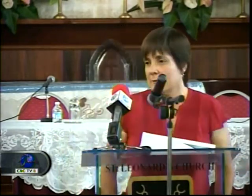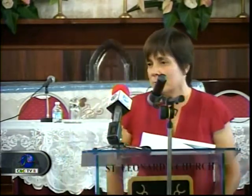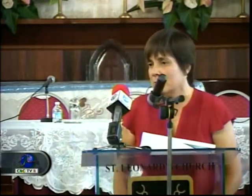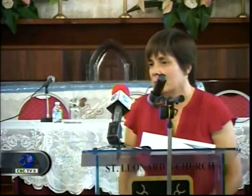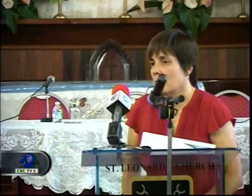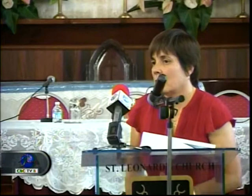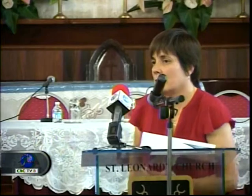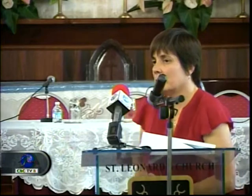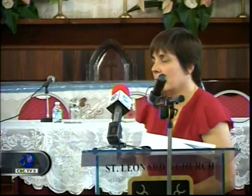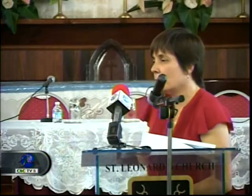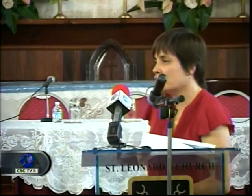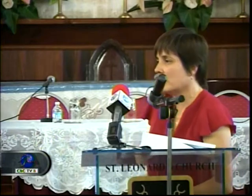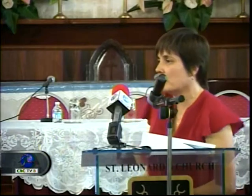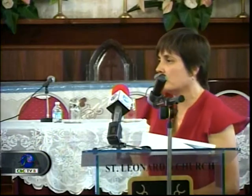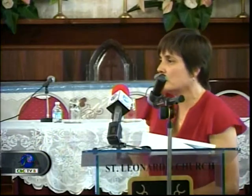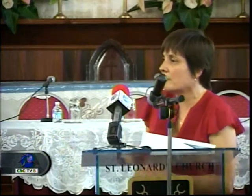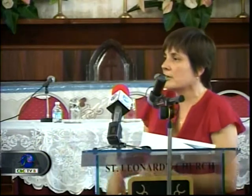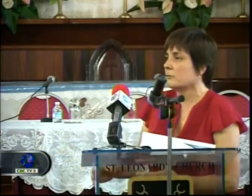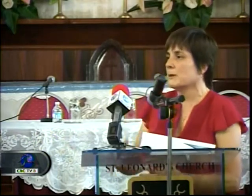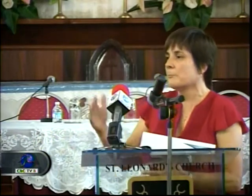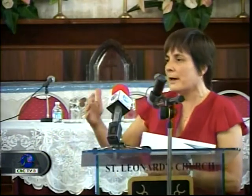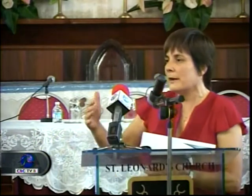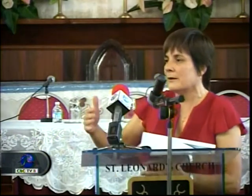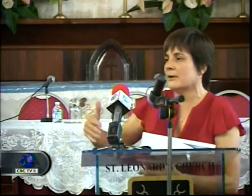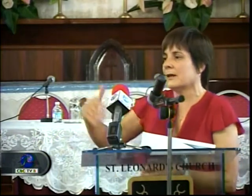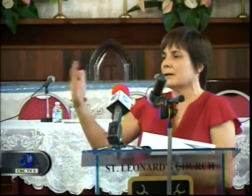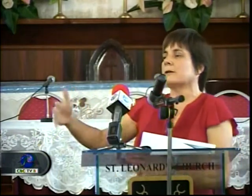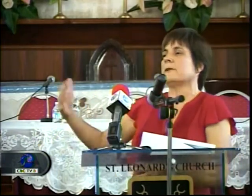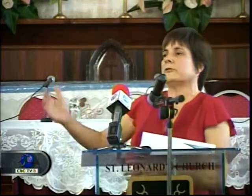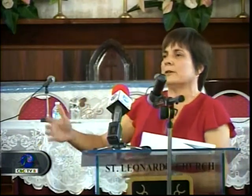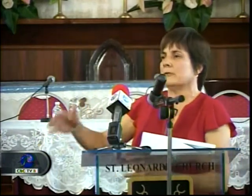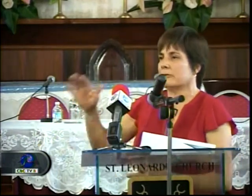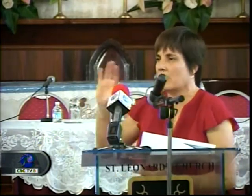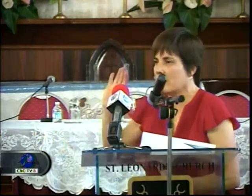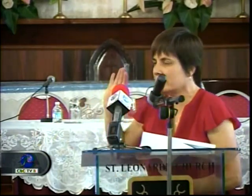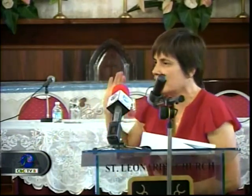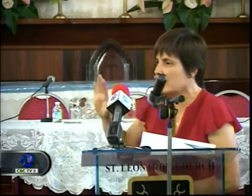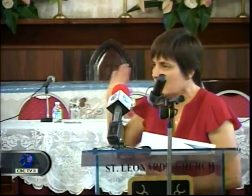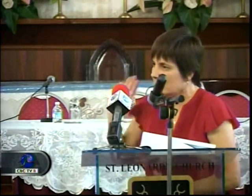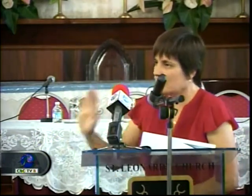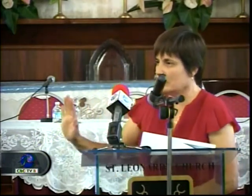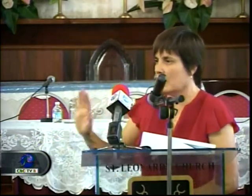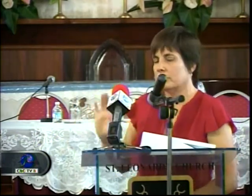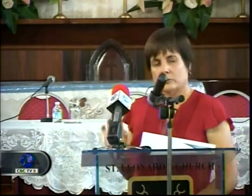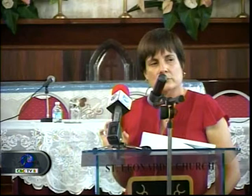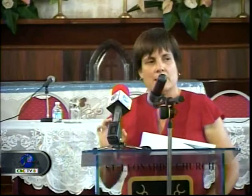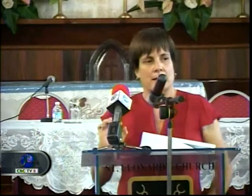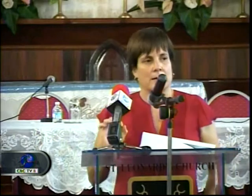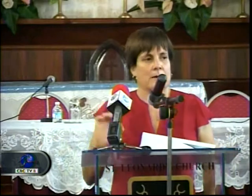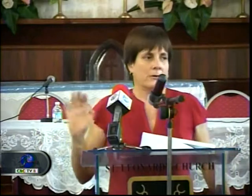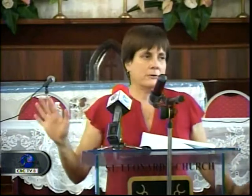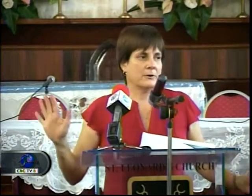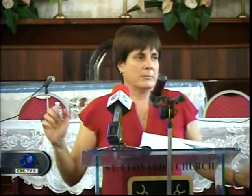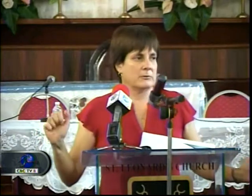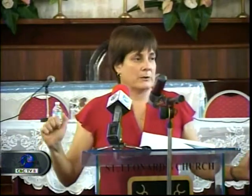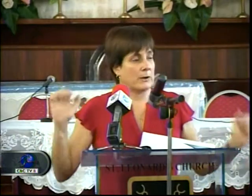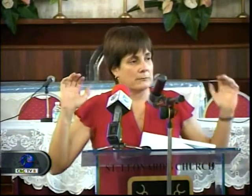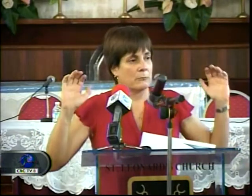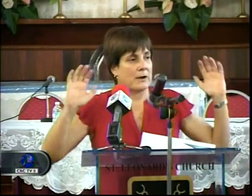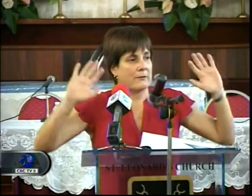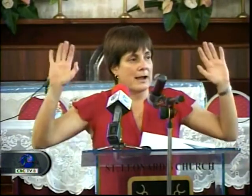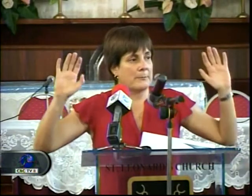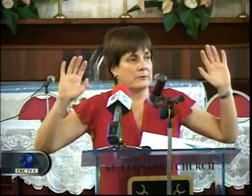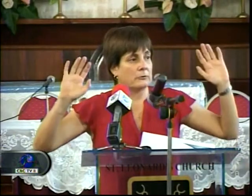state afterwards? Or would I say, well, do everything for me, but if I get in a vegetative state, hold off, don't do that. Or some people